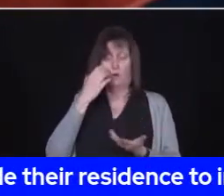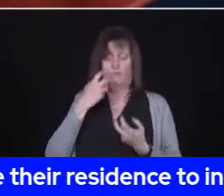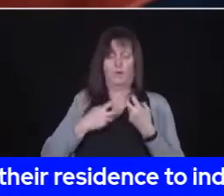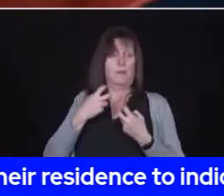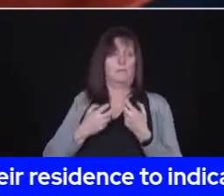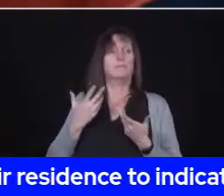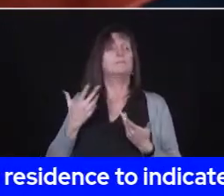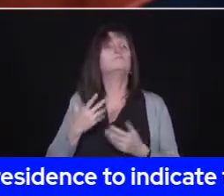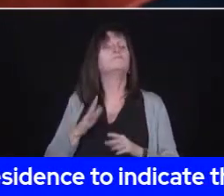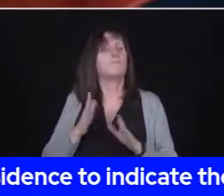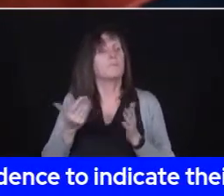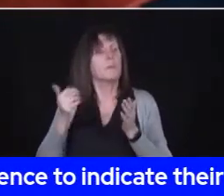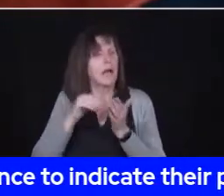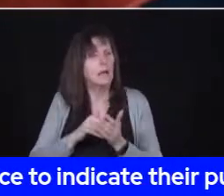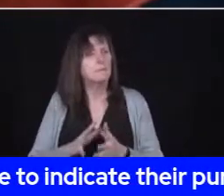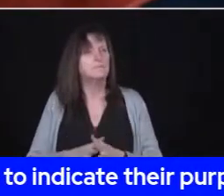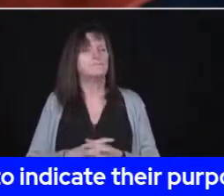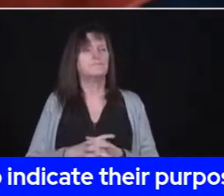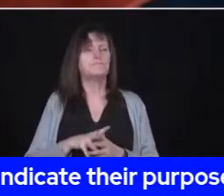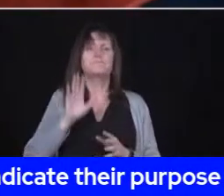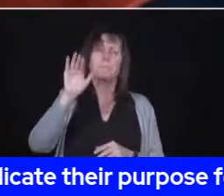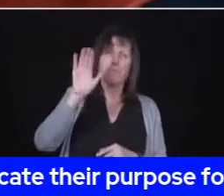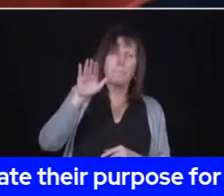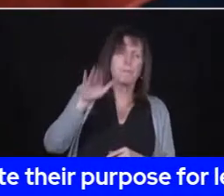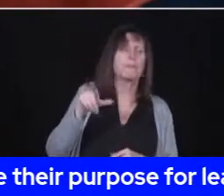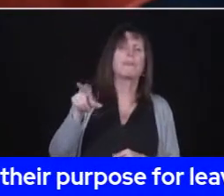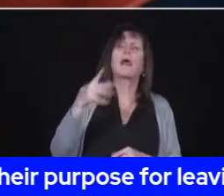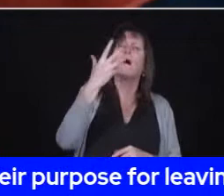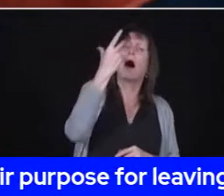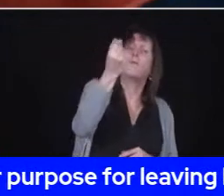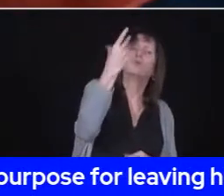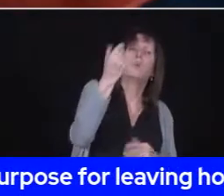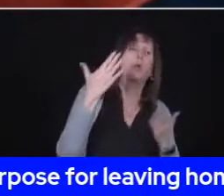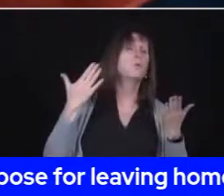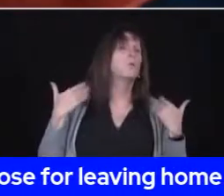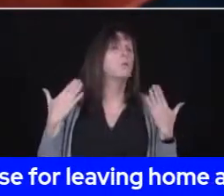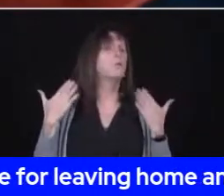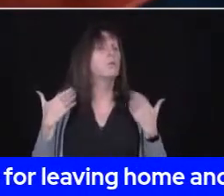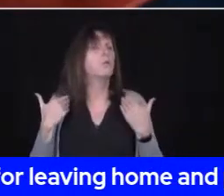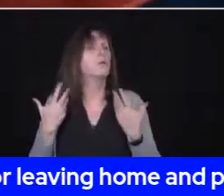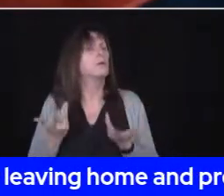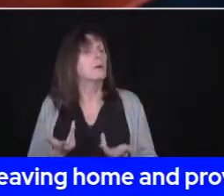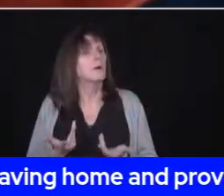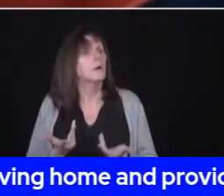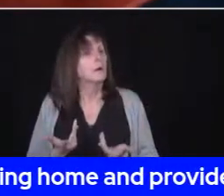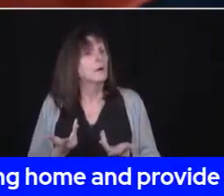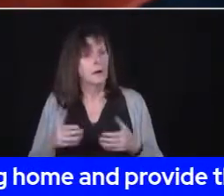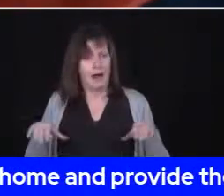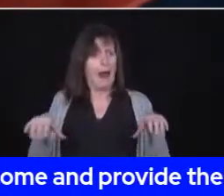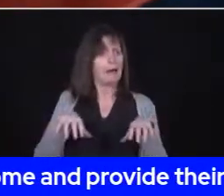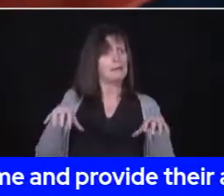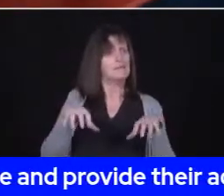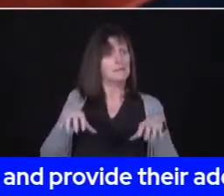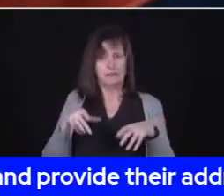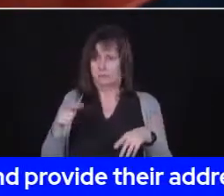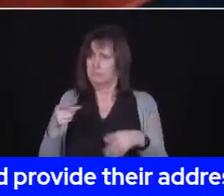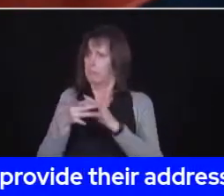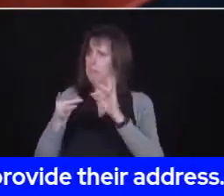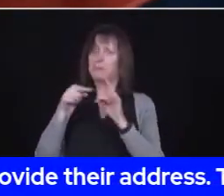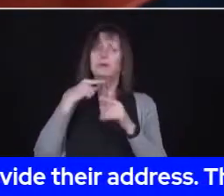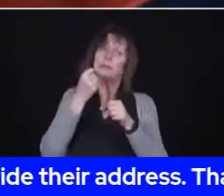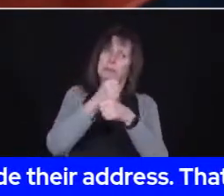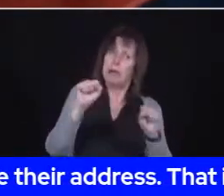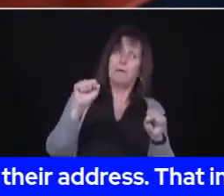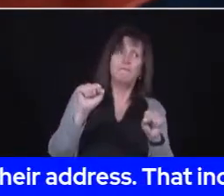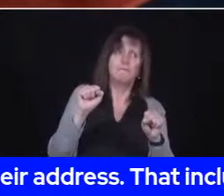about outdoors. You know, there have been lots of people saying that outdoor activities were safer. And for